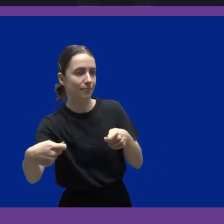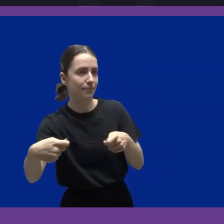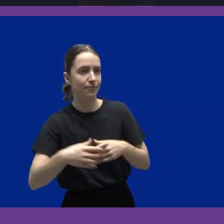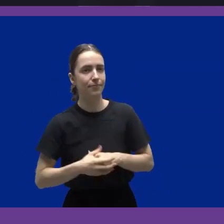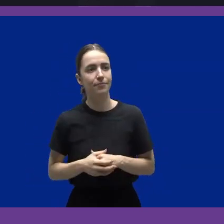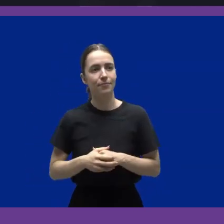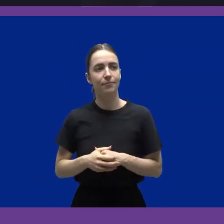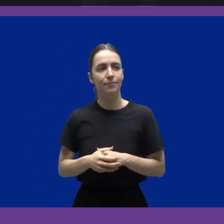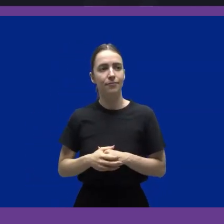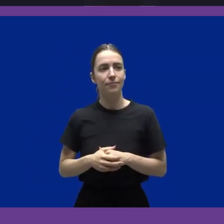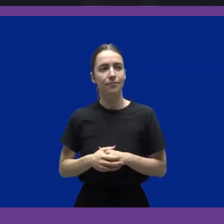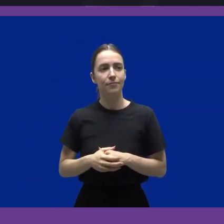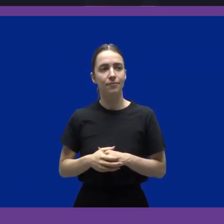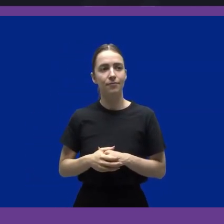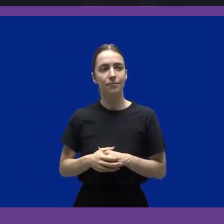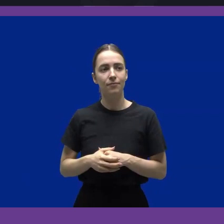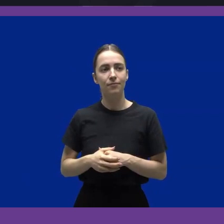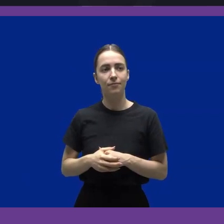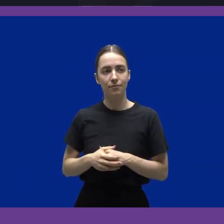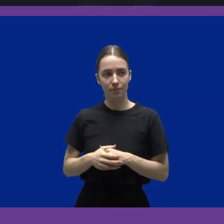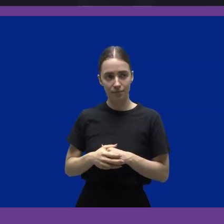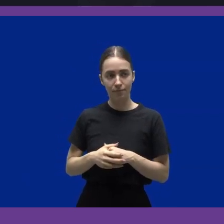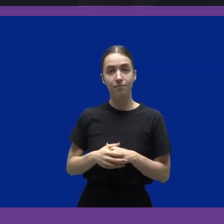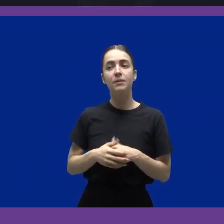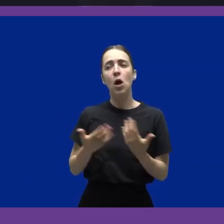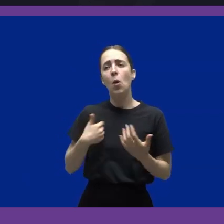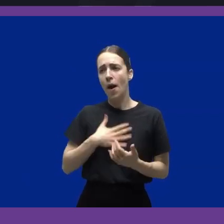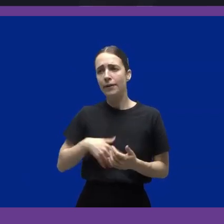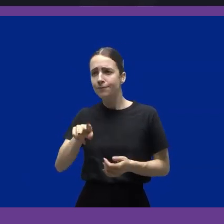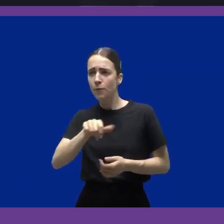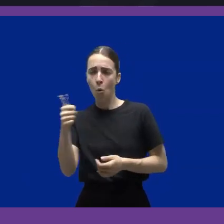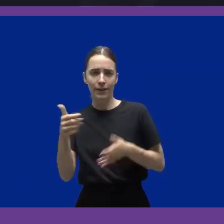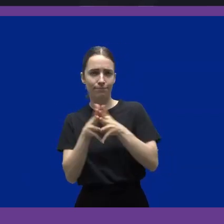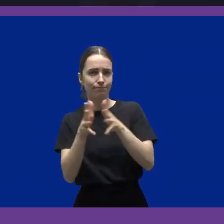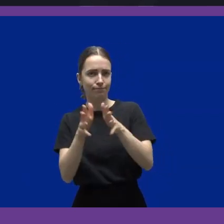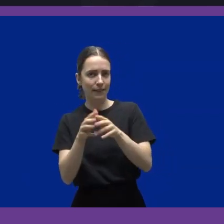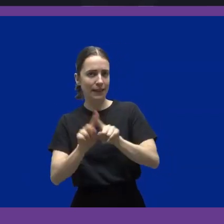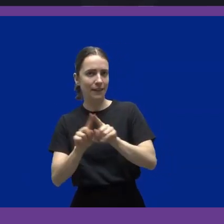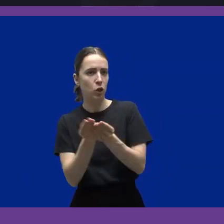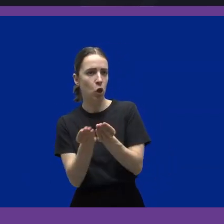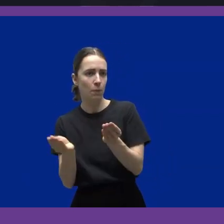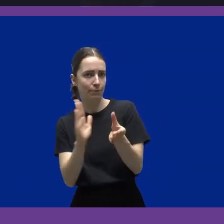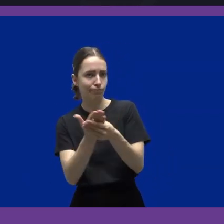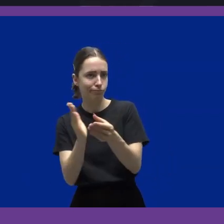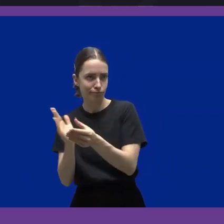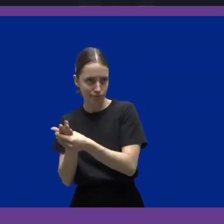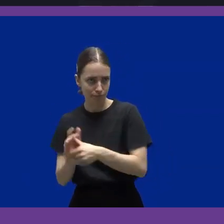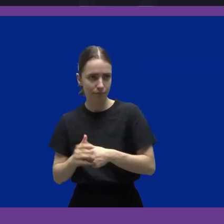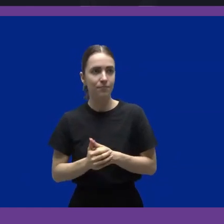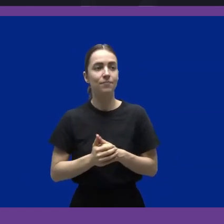there's another document, which is a technical report on providing guidelines to public procurement of ICT products and